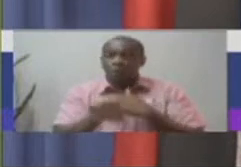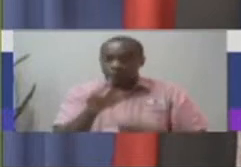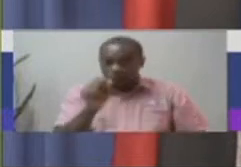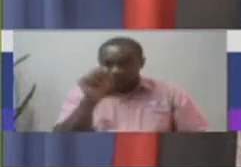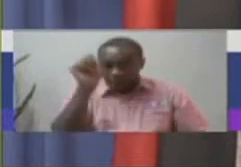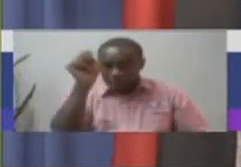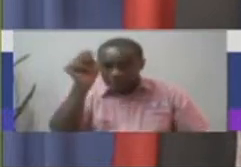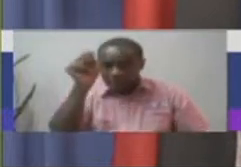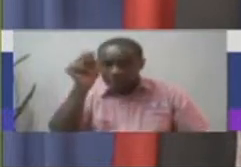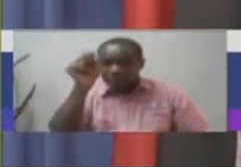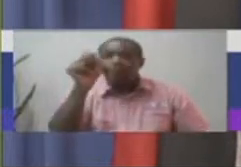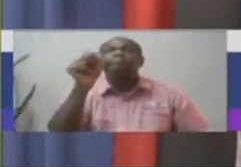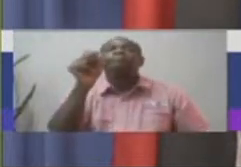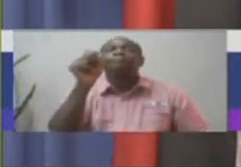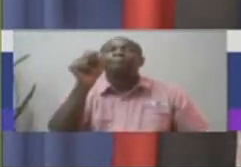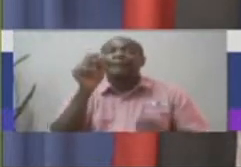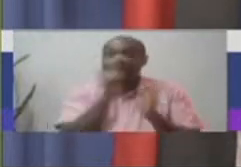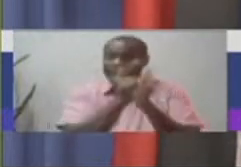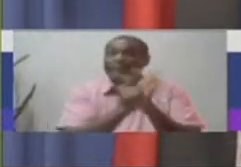legal resident I mean,